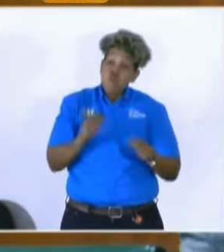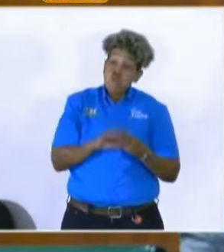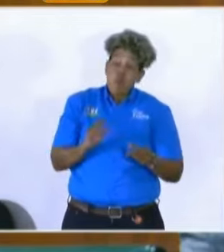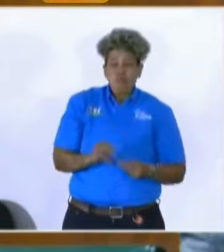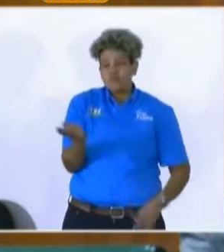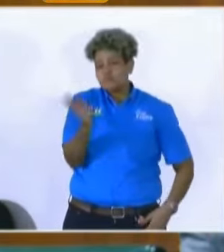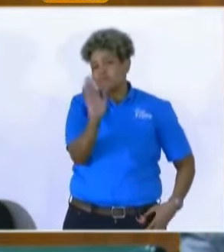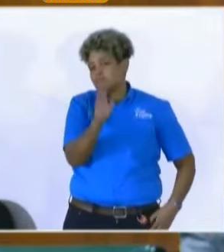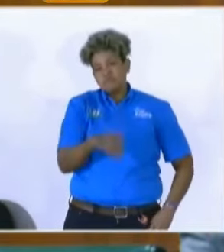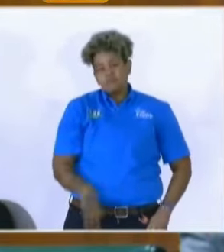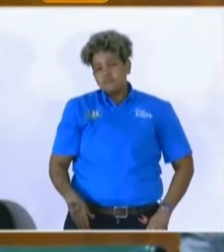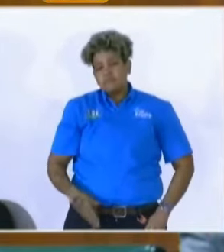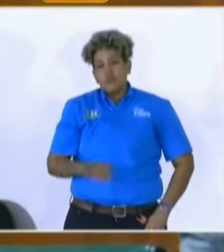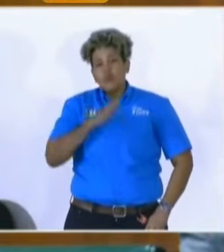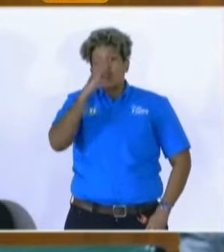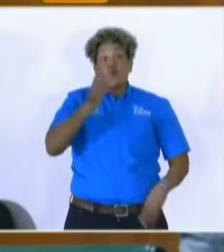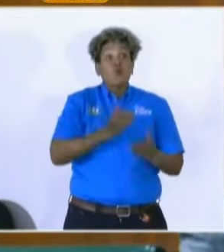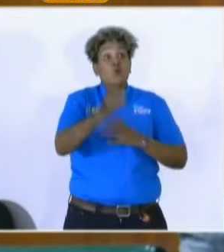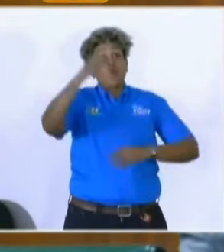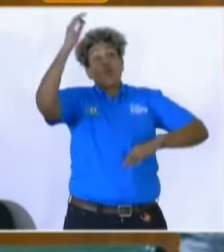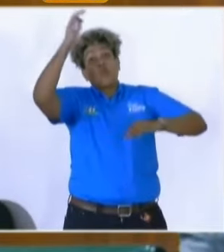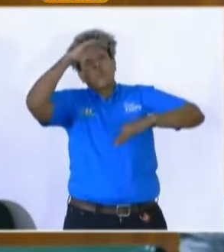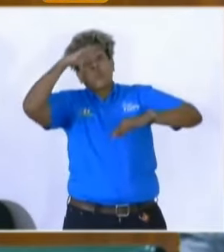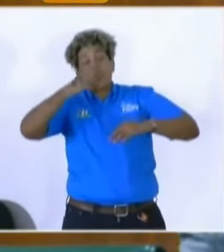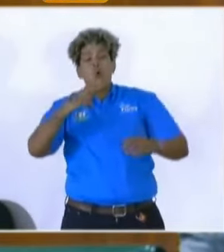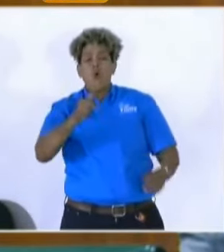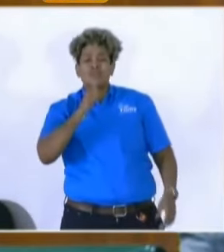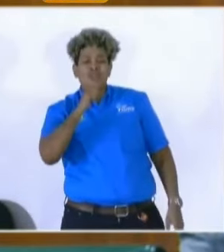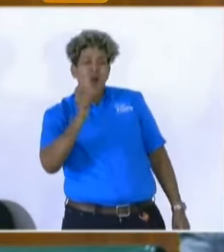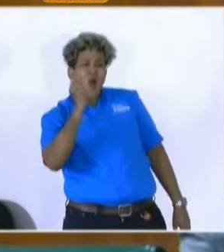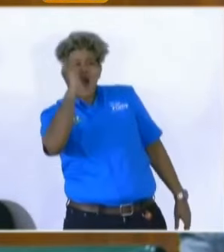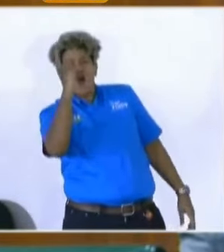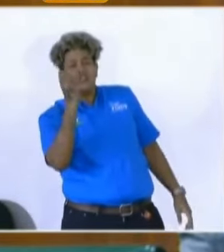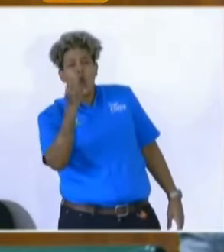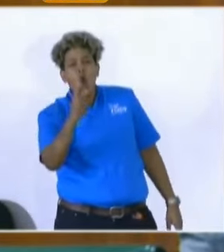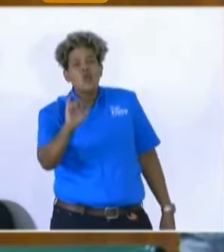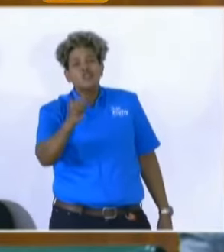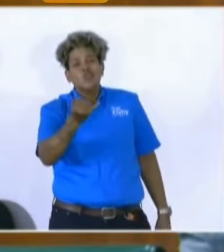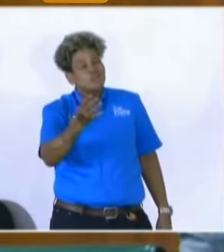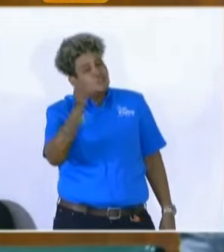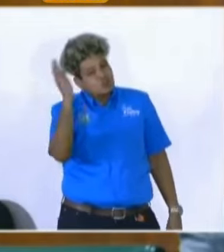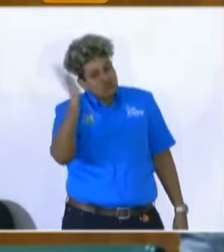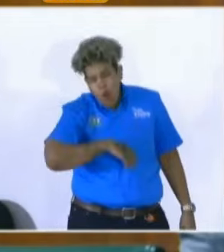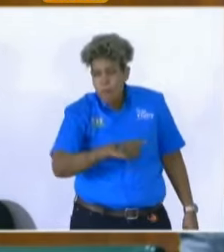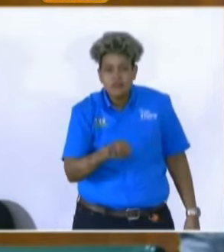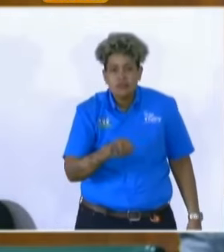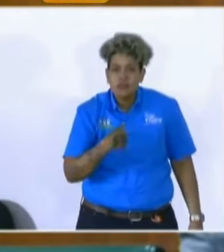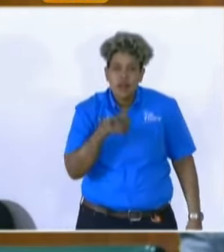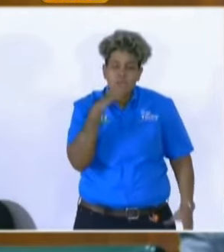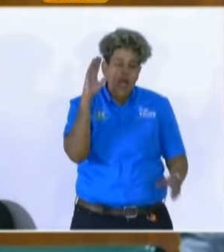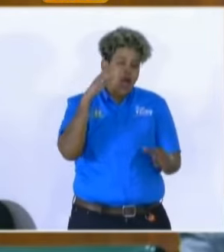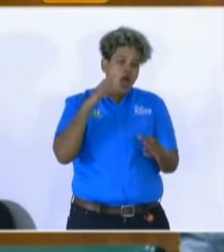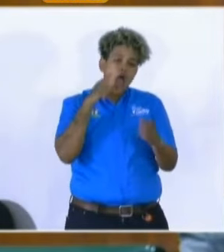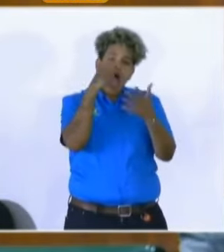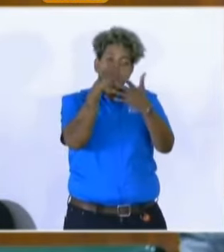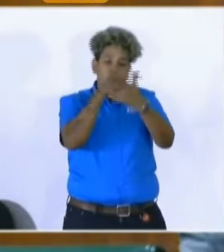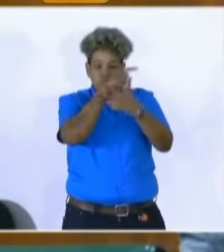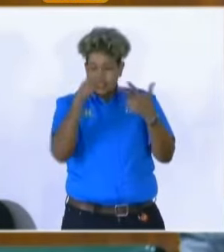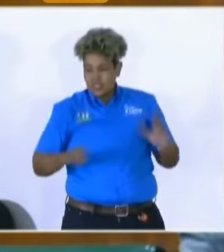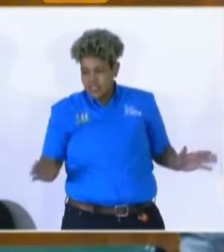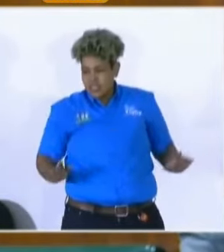either through ignorance, lack of understanding, or just plain mischief. And I'm not accusing you of any one of the above.